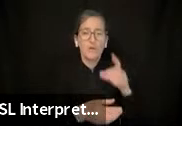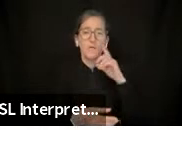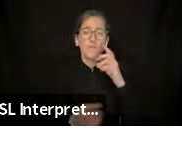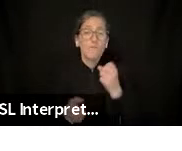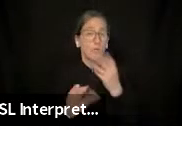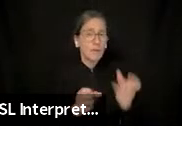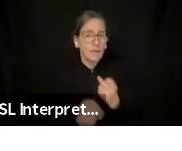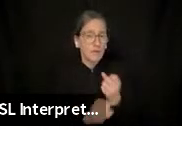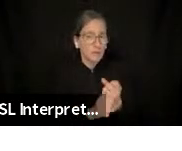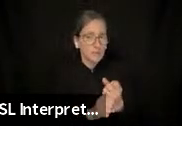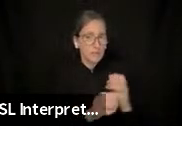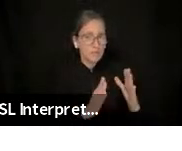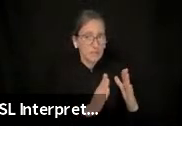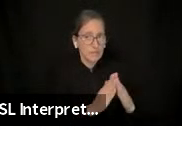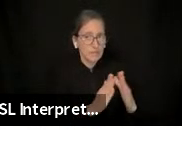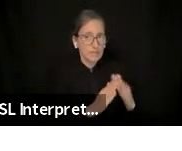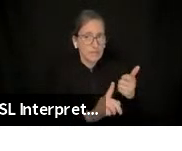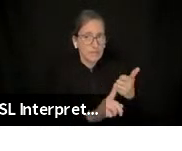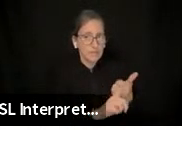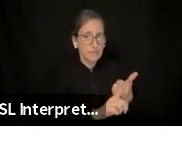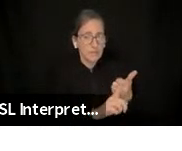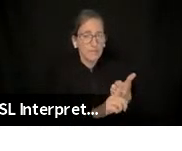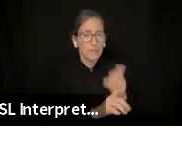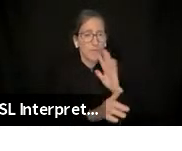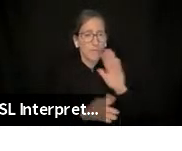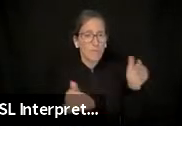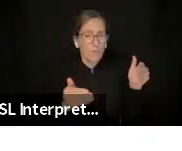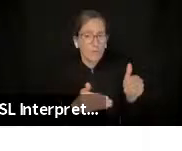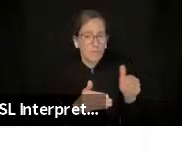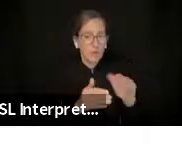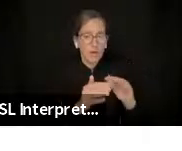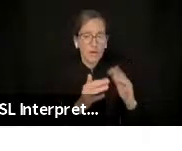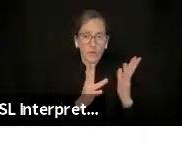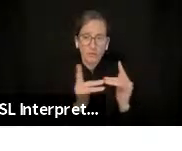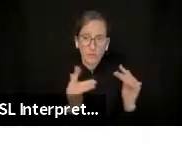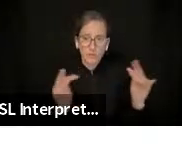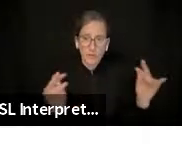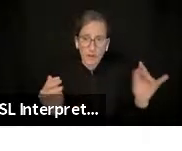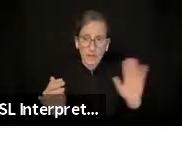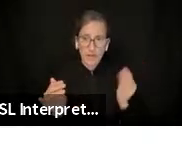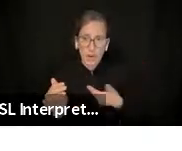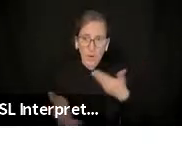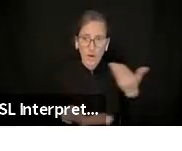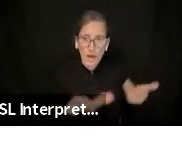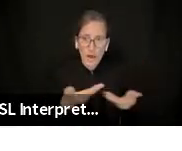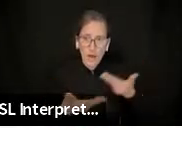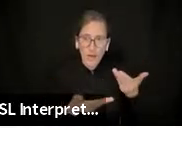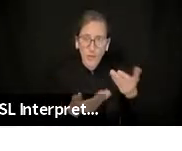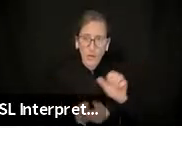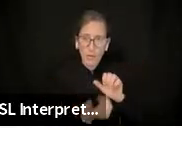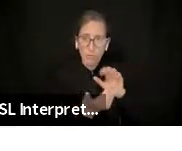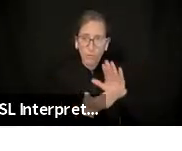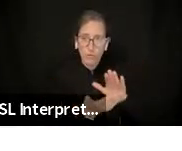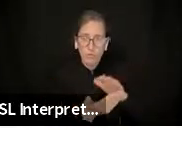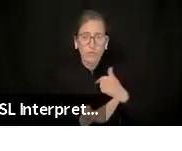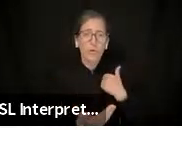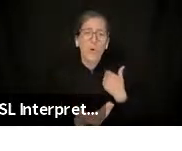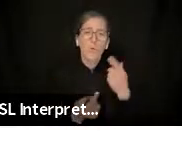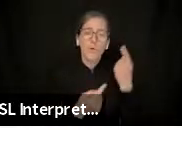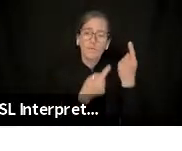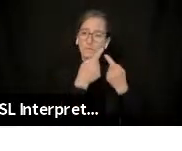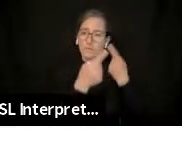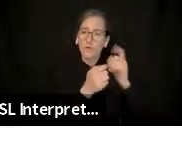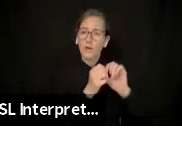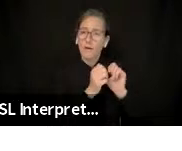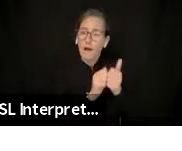diversifying our hiring practices. We've looked at ways that we can increase our